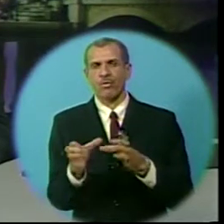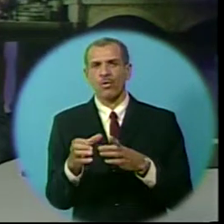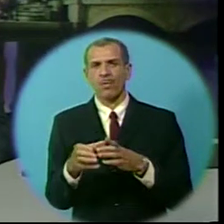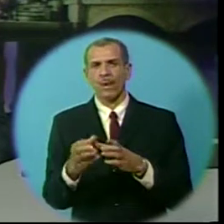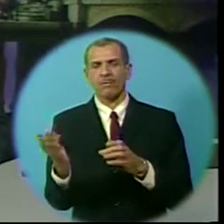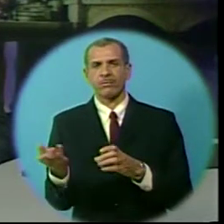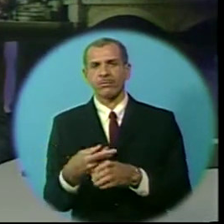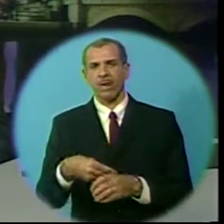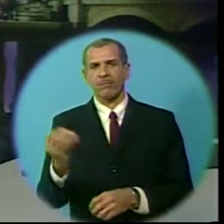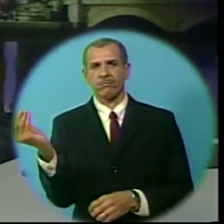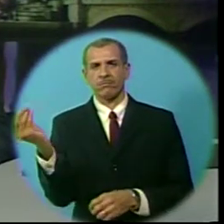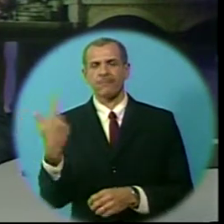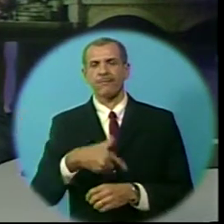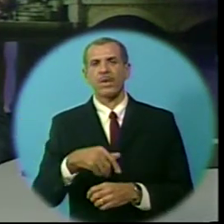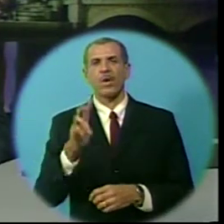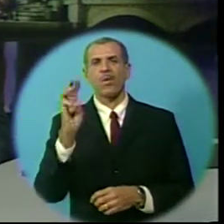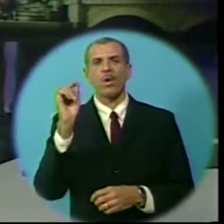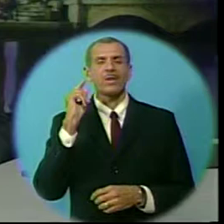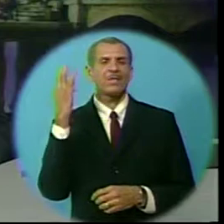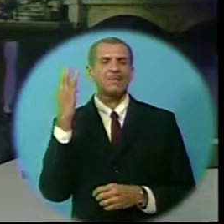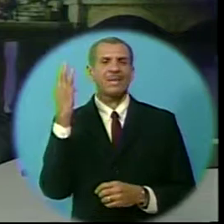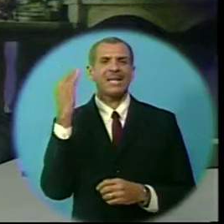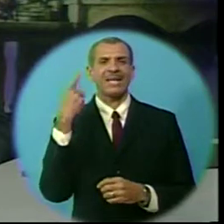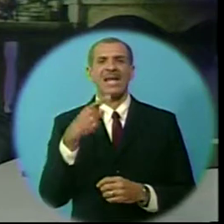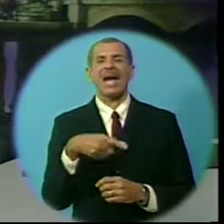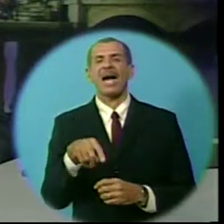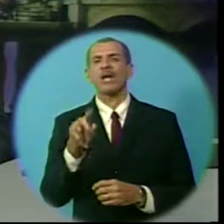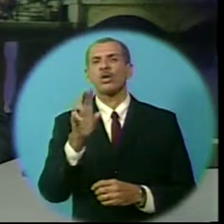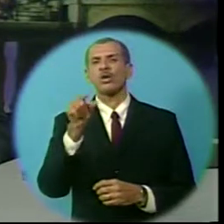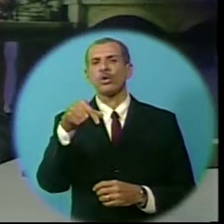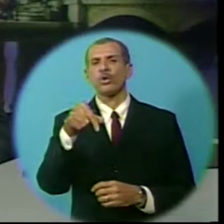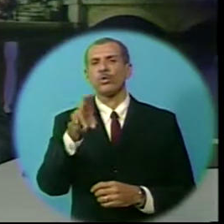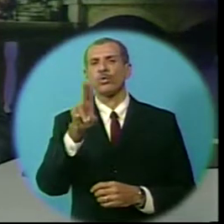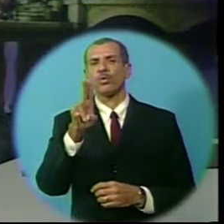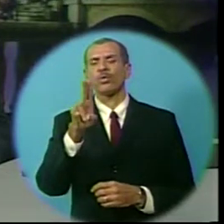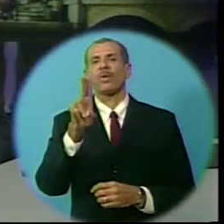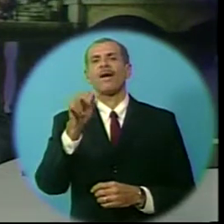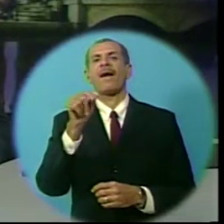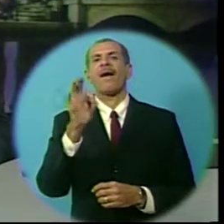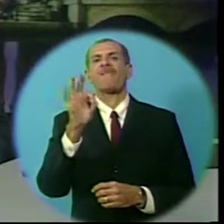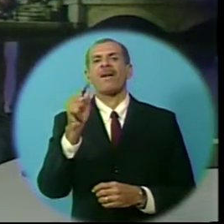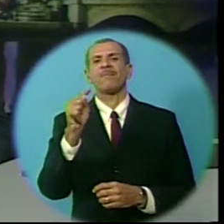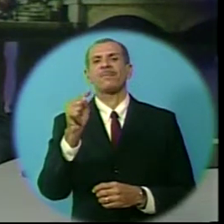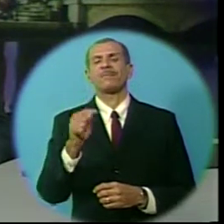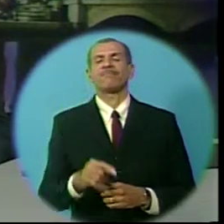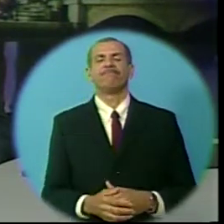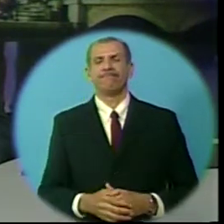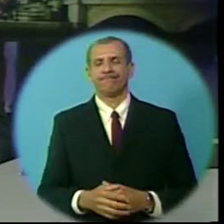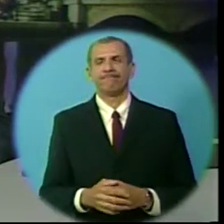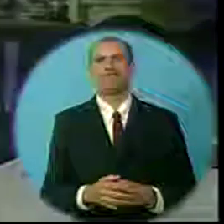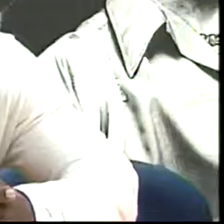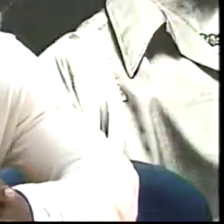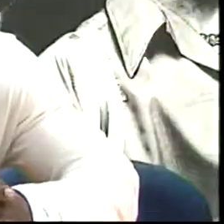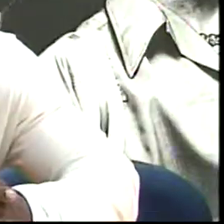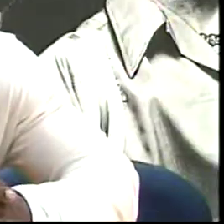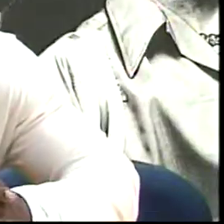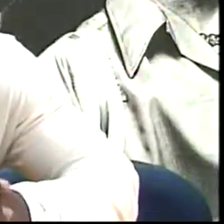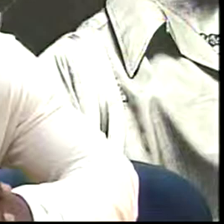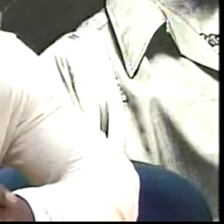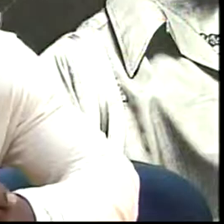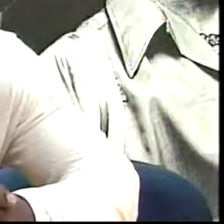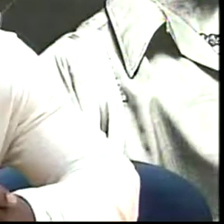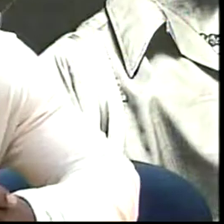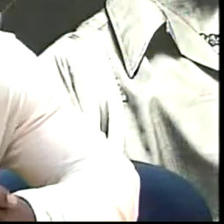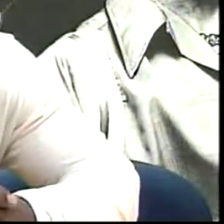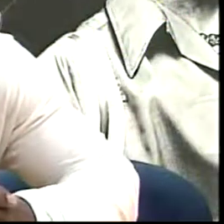the tournament. Worrell was speaking as a guest on QFM's radio talk show Mid-Wicket. I think Barbados went wrong to